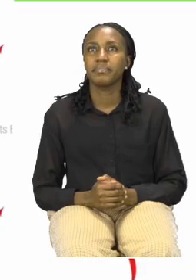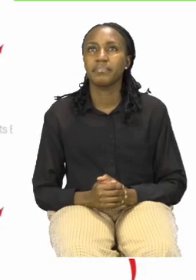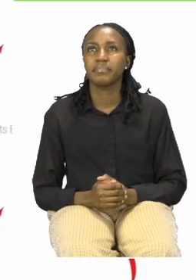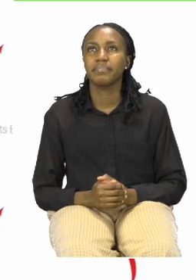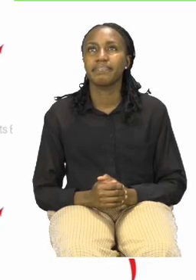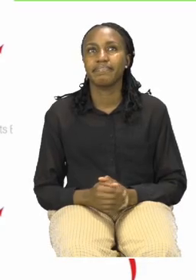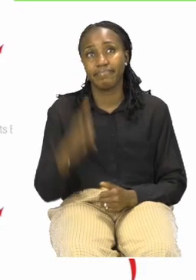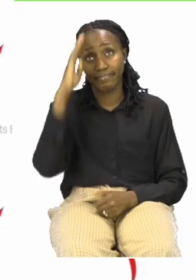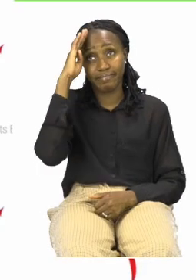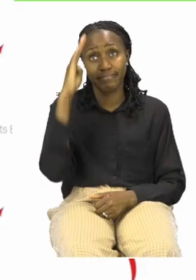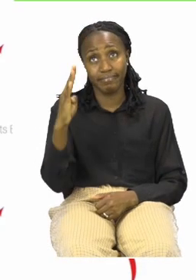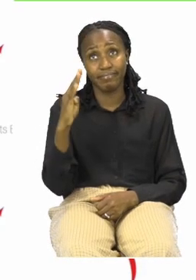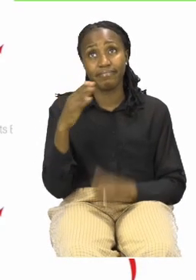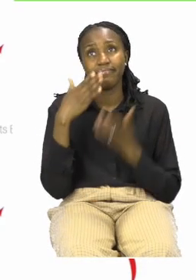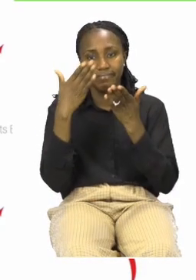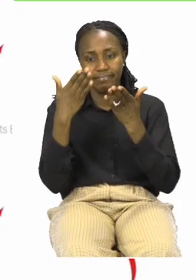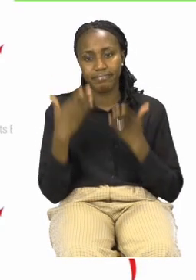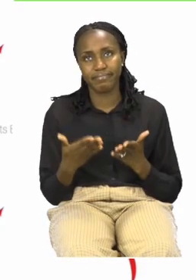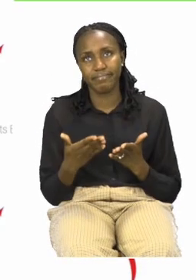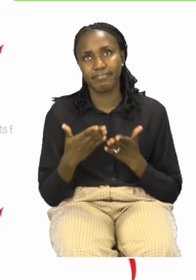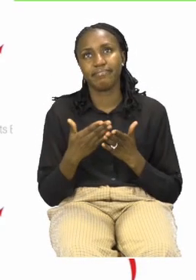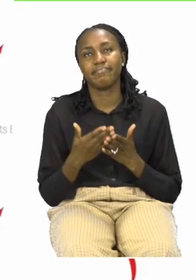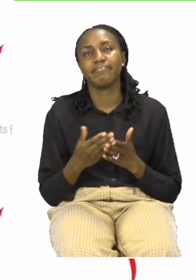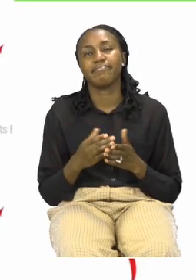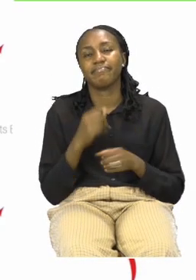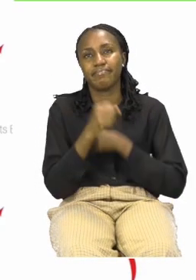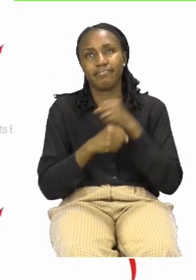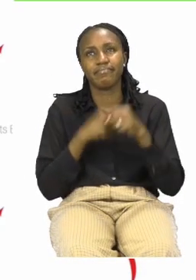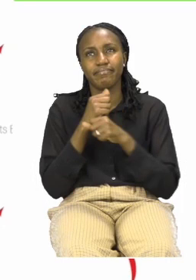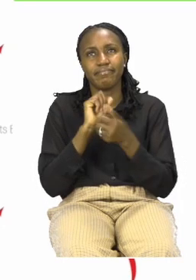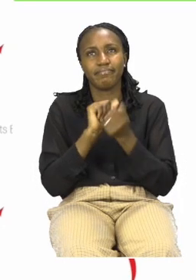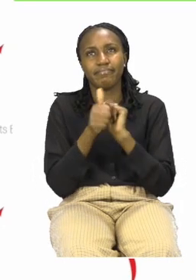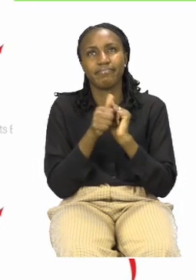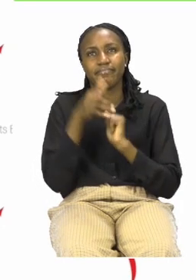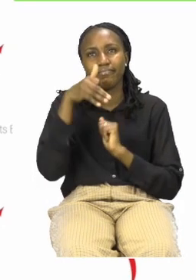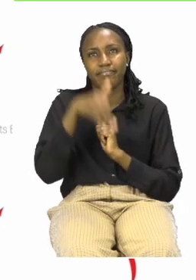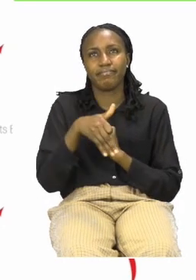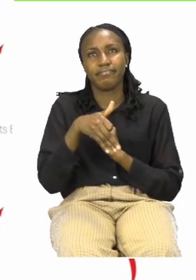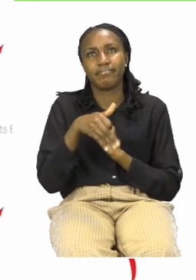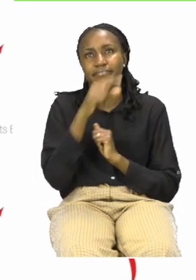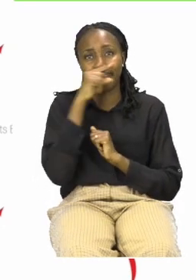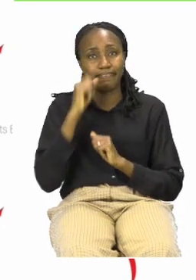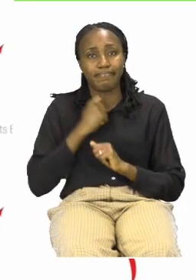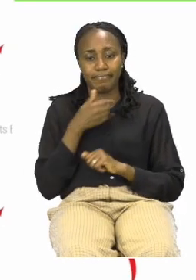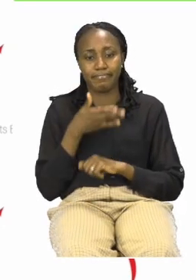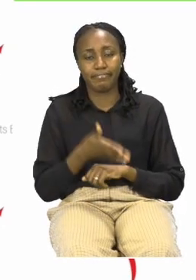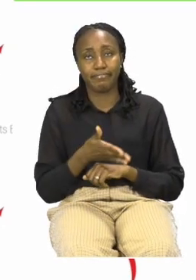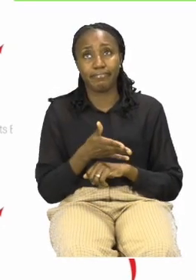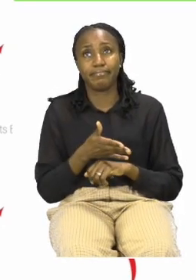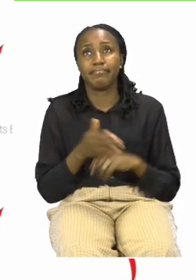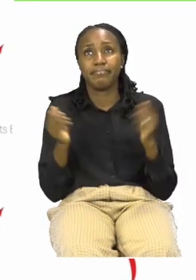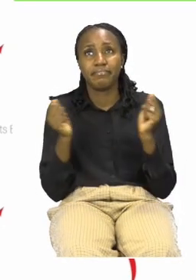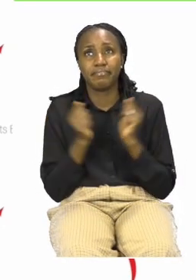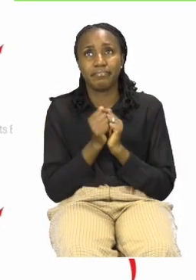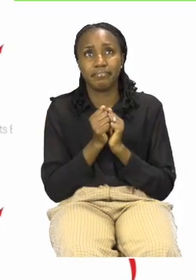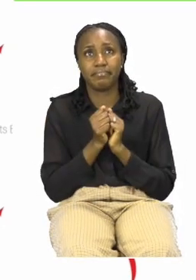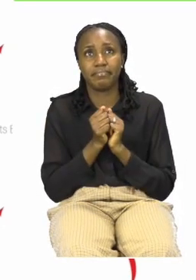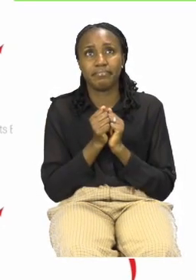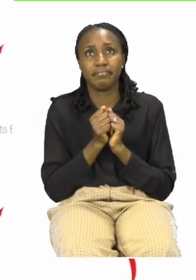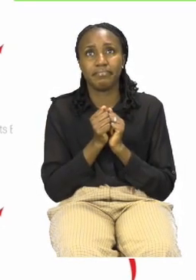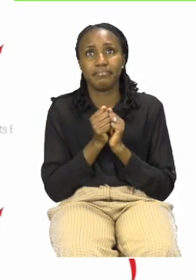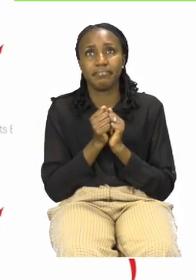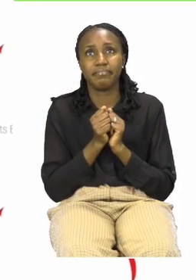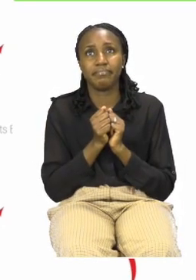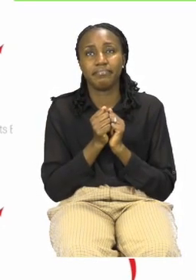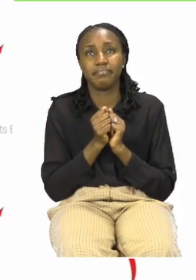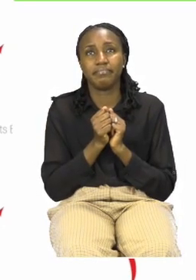Good day and welcome to the Expo. I'm your host, Jesse Jackson Kauraifa. And in studio, I'm joined by Namibia Golf